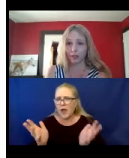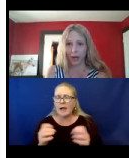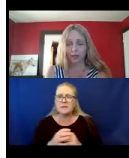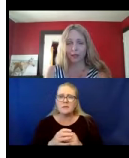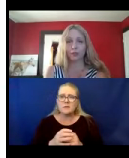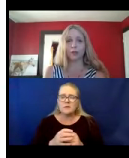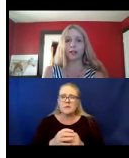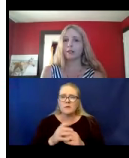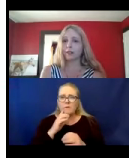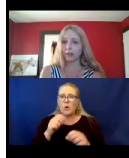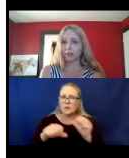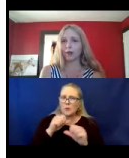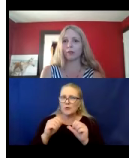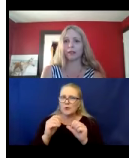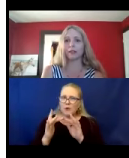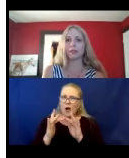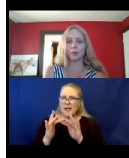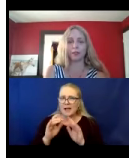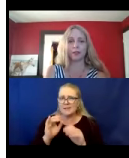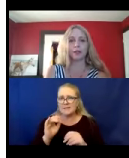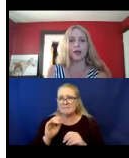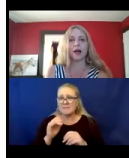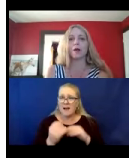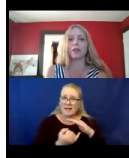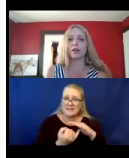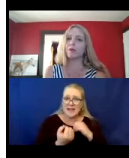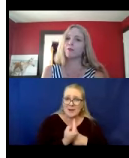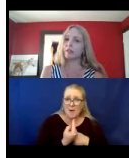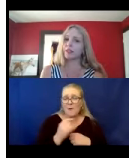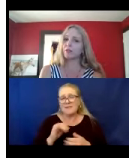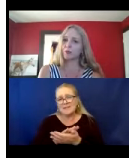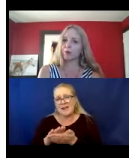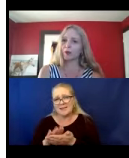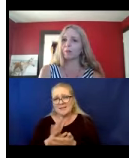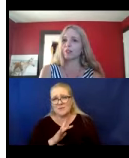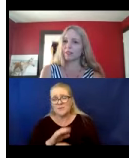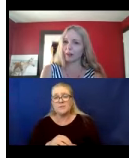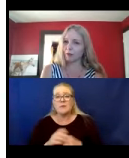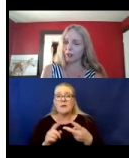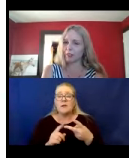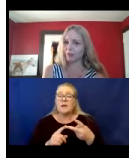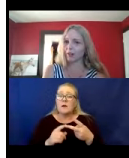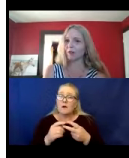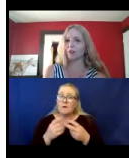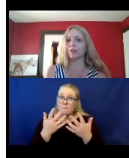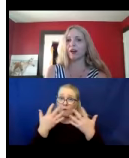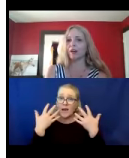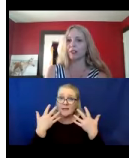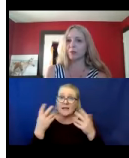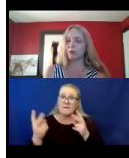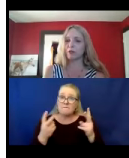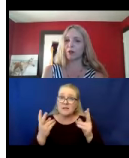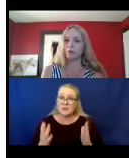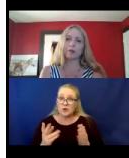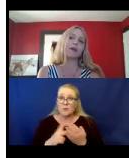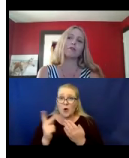social contact. If you're isolated and alone, that's a nice piece. They also have a friendly visitor program, which is unfortunately due to COVID, they're not going